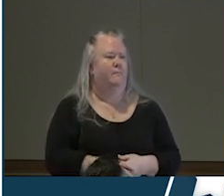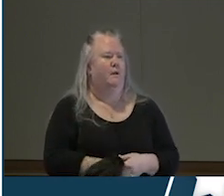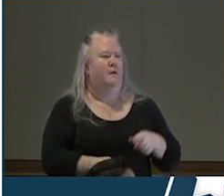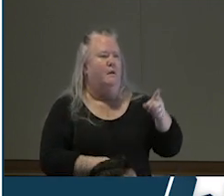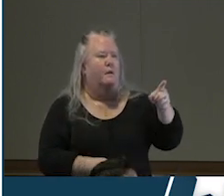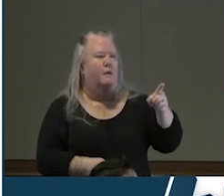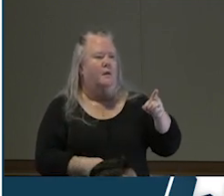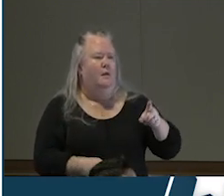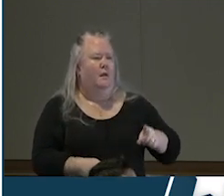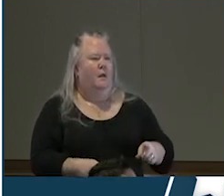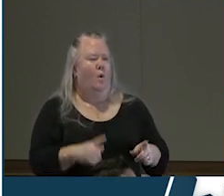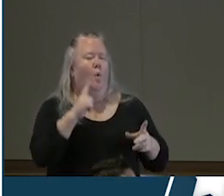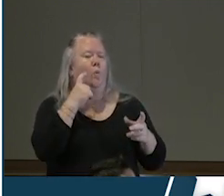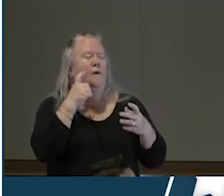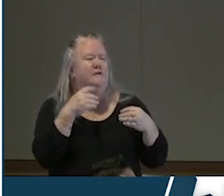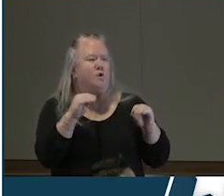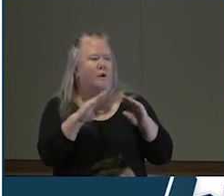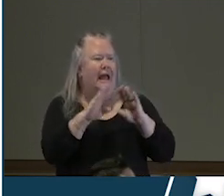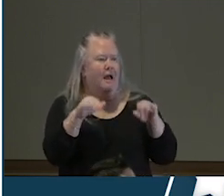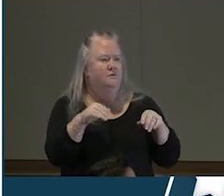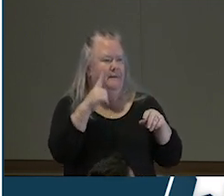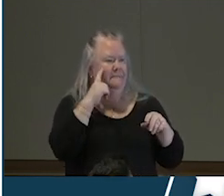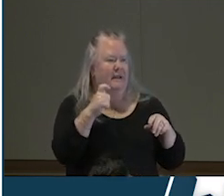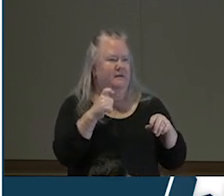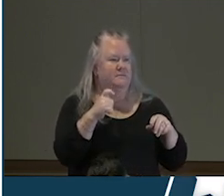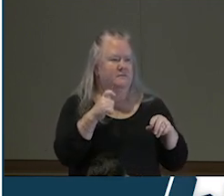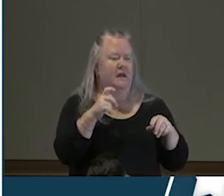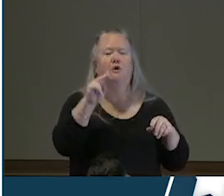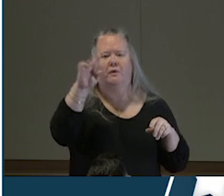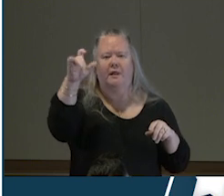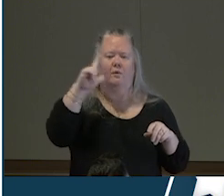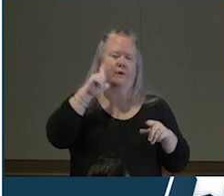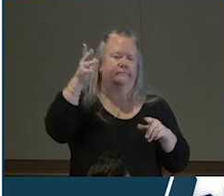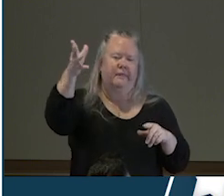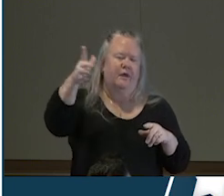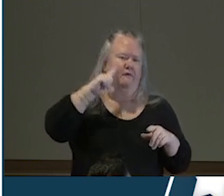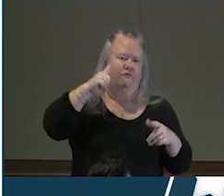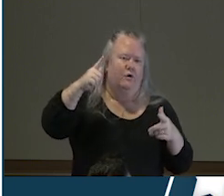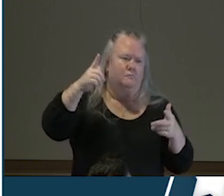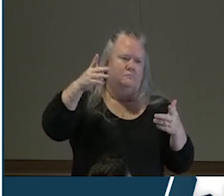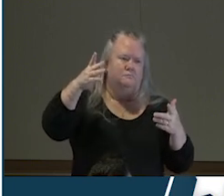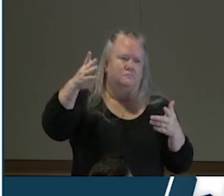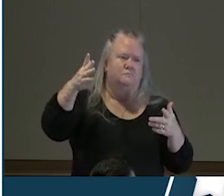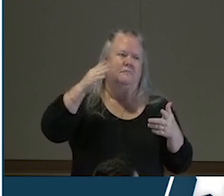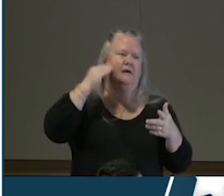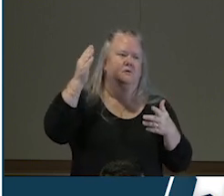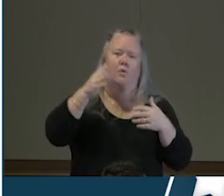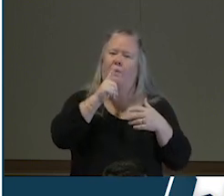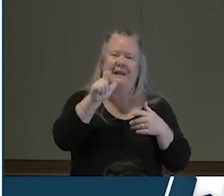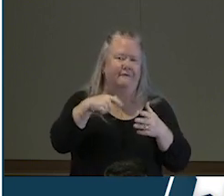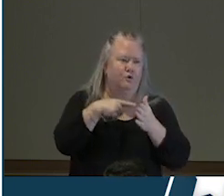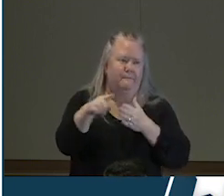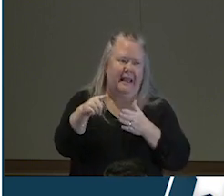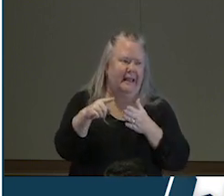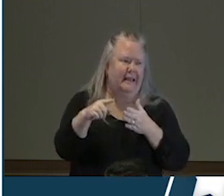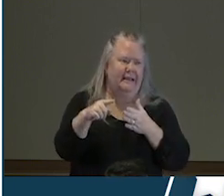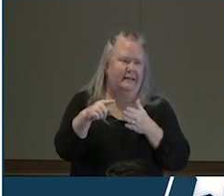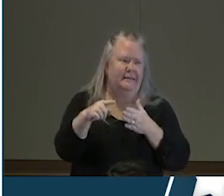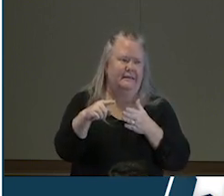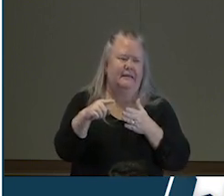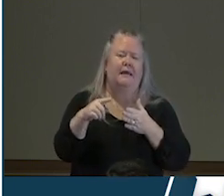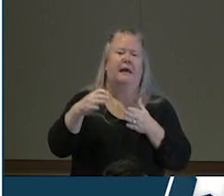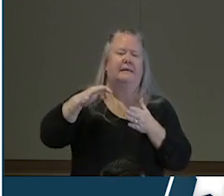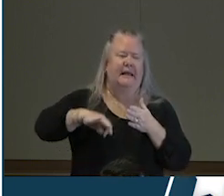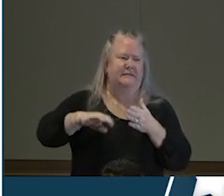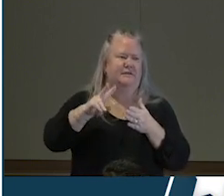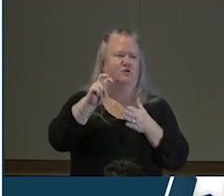Sorry, like we sold a house recently, right, and because we in North Carolina, because we've been there, it'd been our primary residence, we didn't have to pay, like capital gains. Yeah,